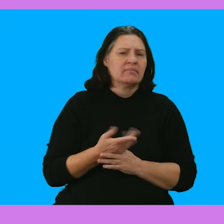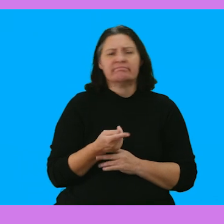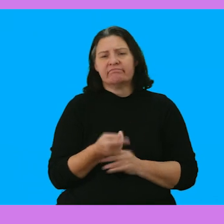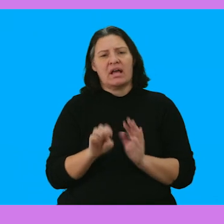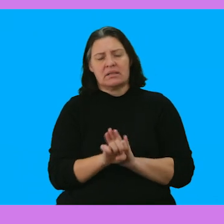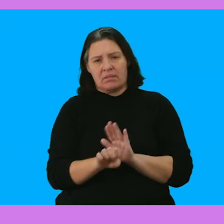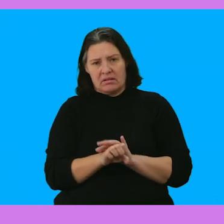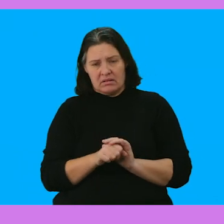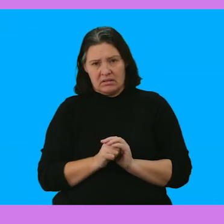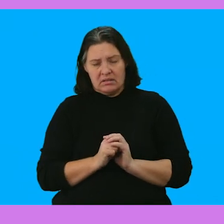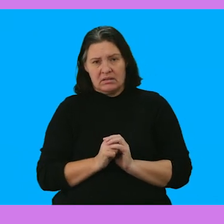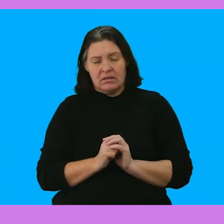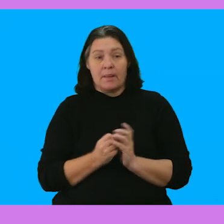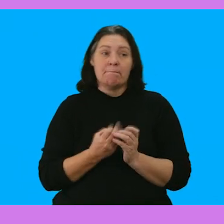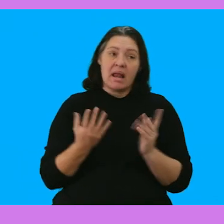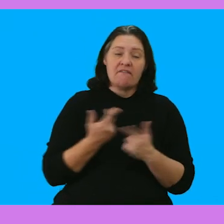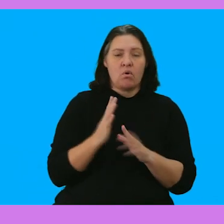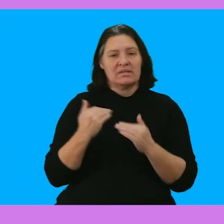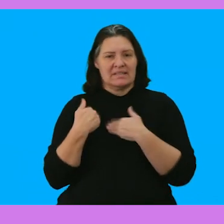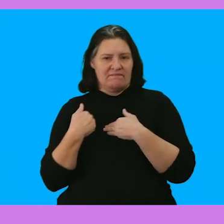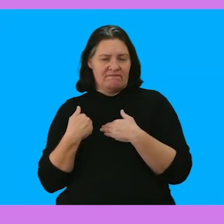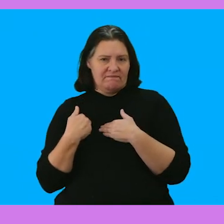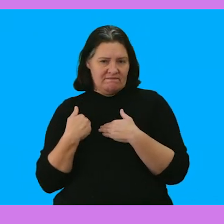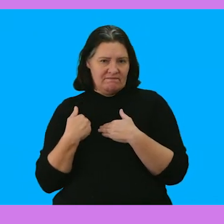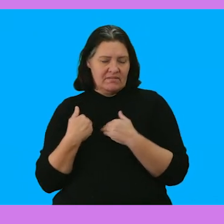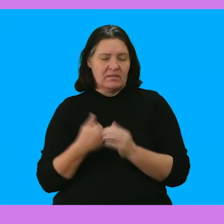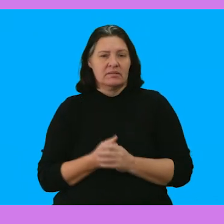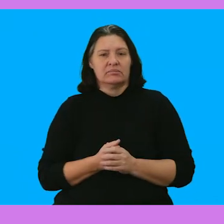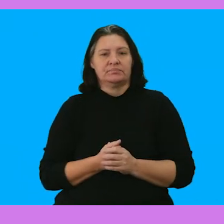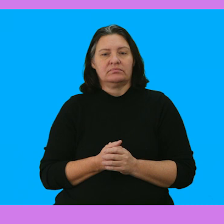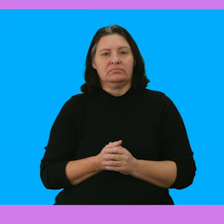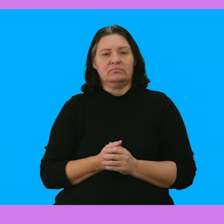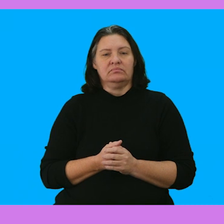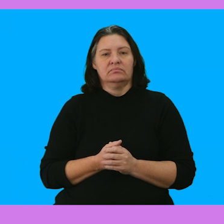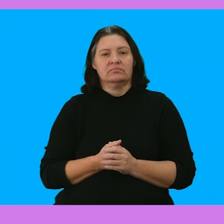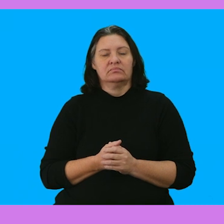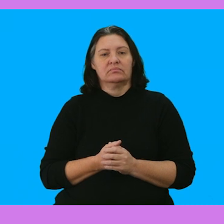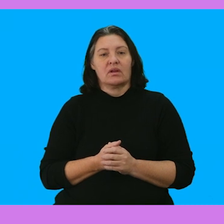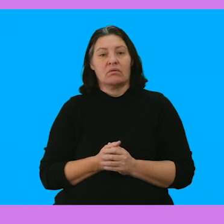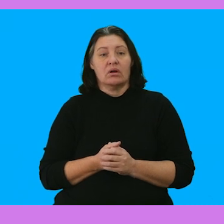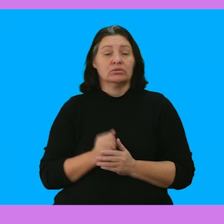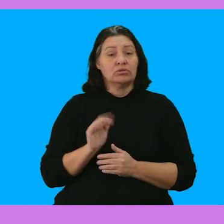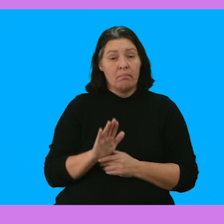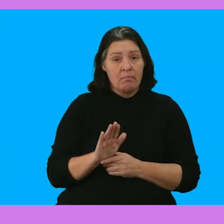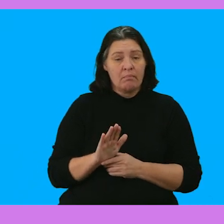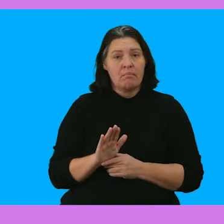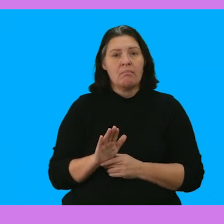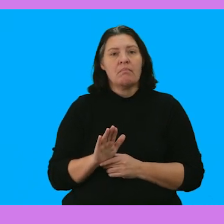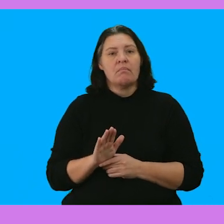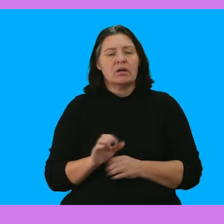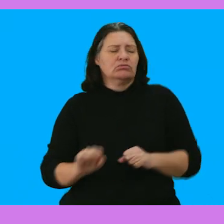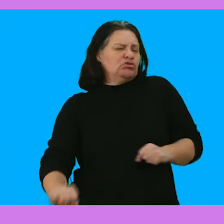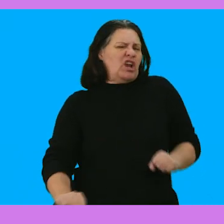take a break, for example, right, but mainly for safety reasons. right? When you stop, you